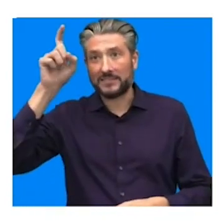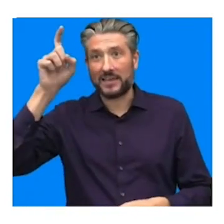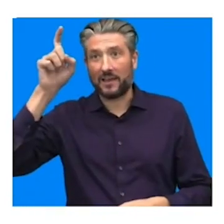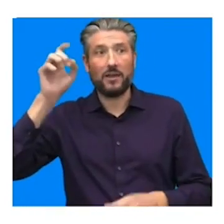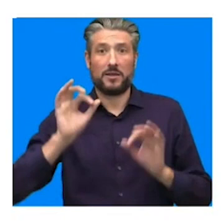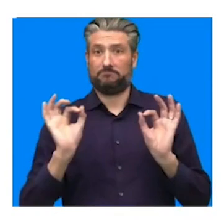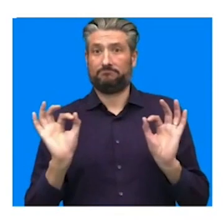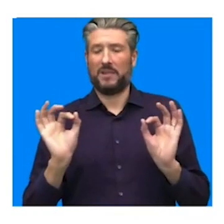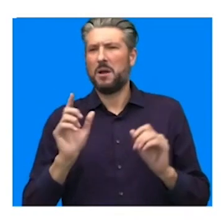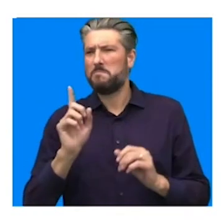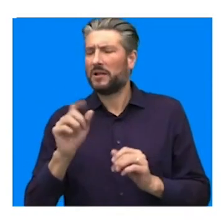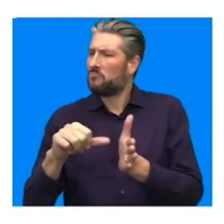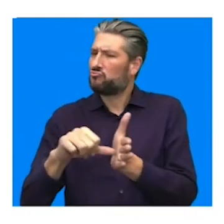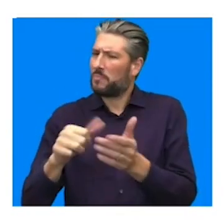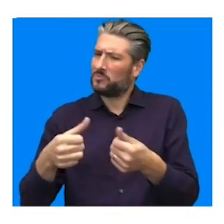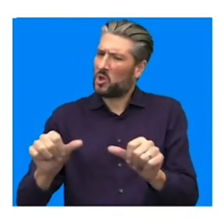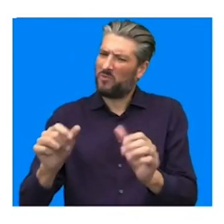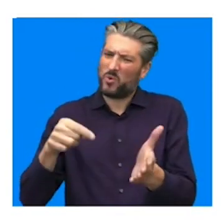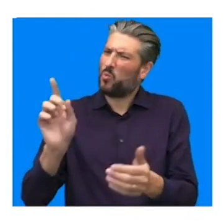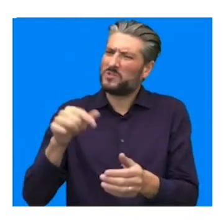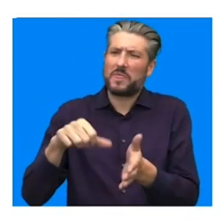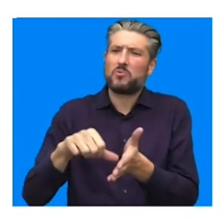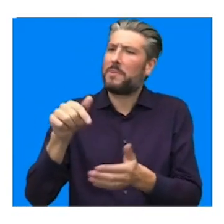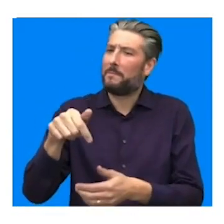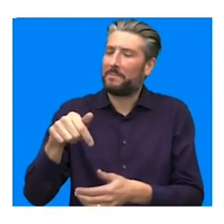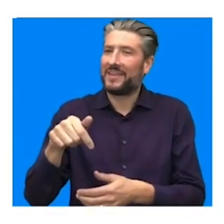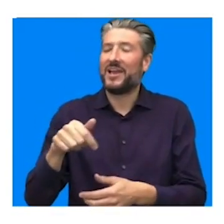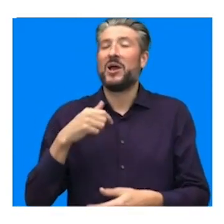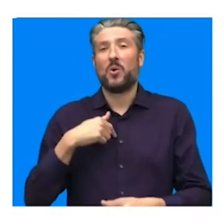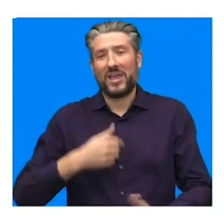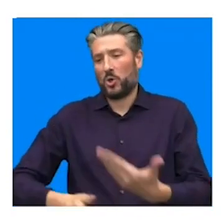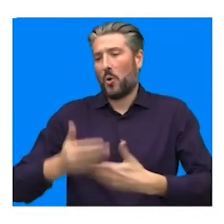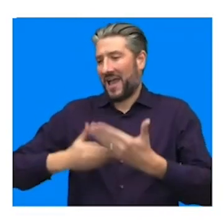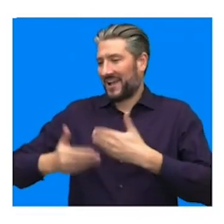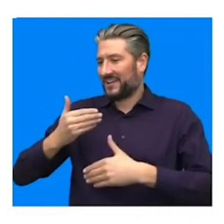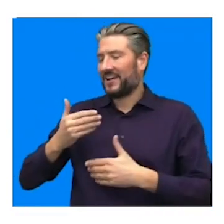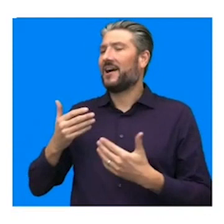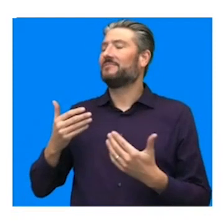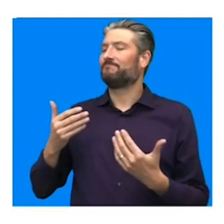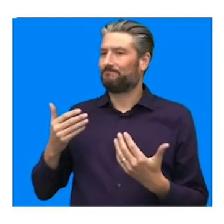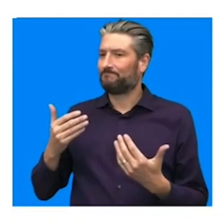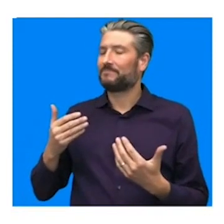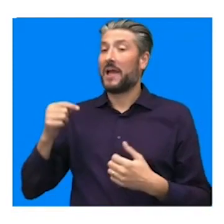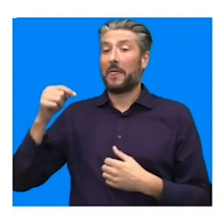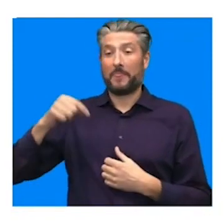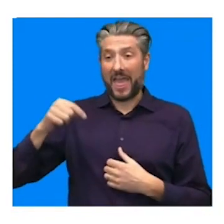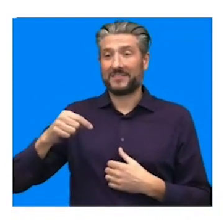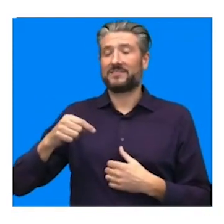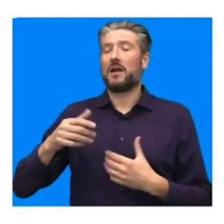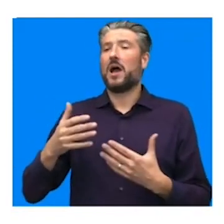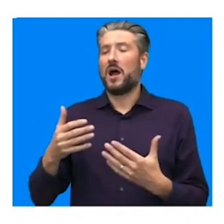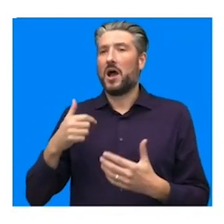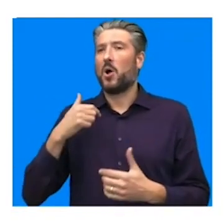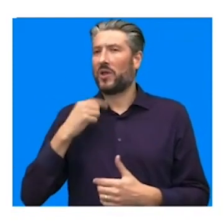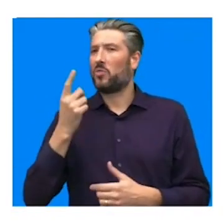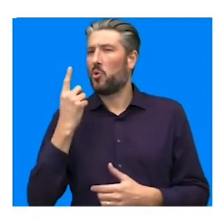trying to solve? So we went back to the starting point, and that's where effectively we introduced Ian